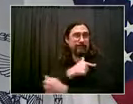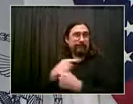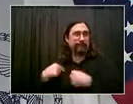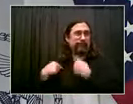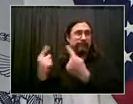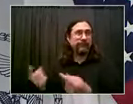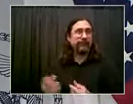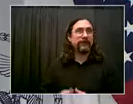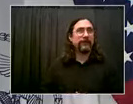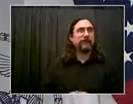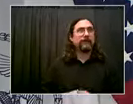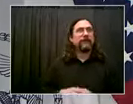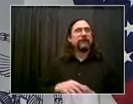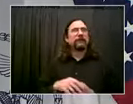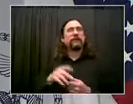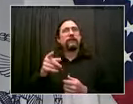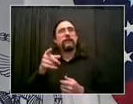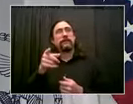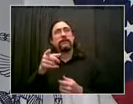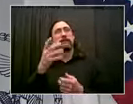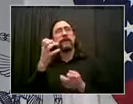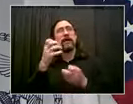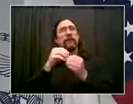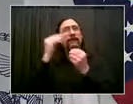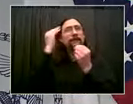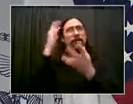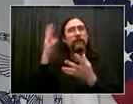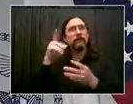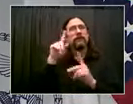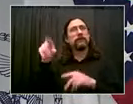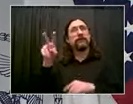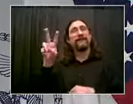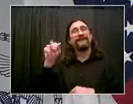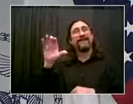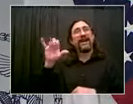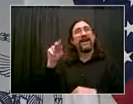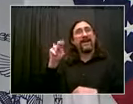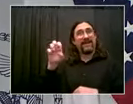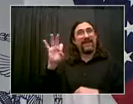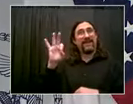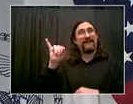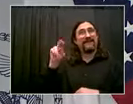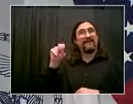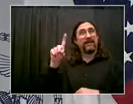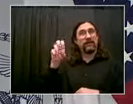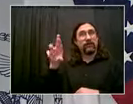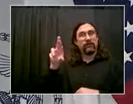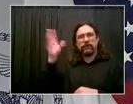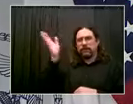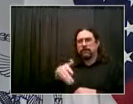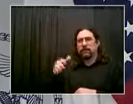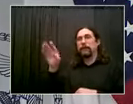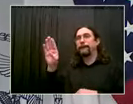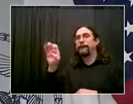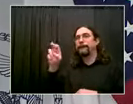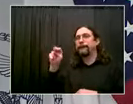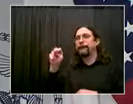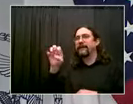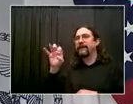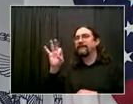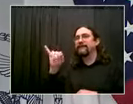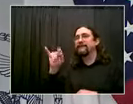vaccinefinder.nyc.gov/benefits to find out all the different prizes and incentives available. Now, we have a new